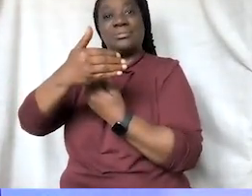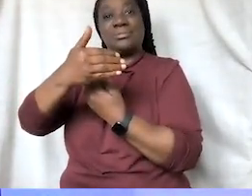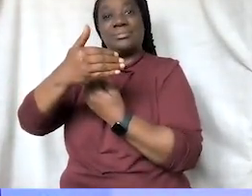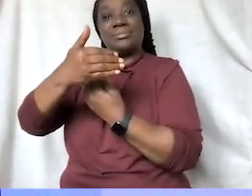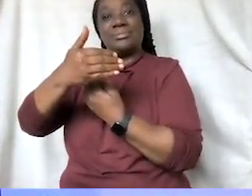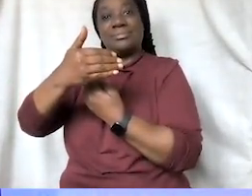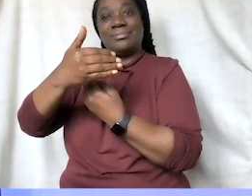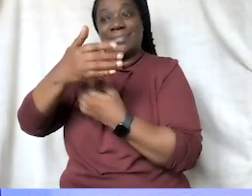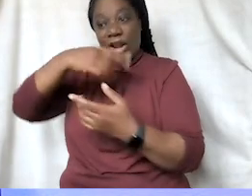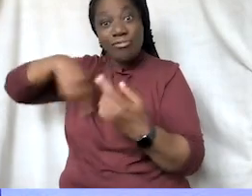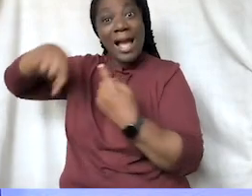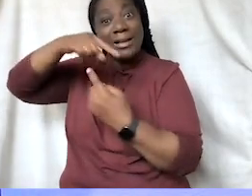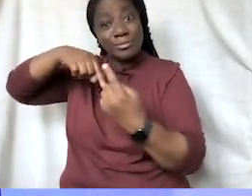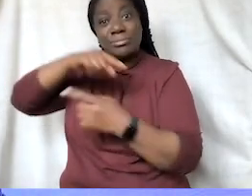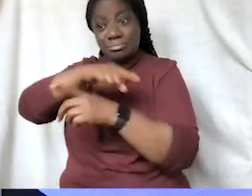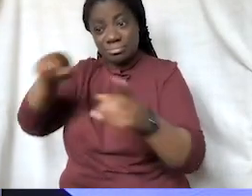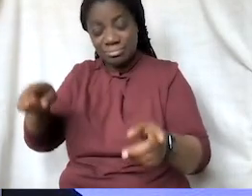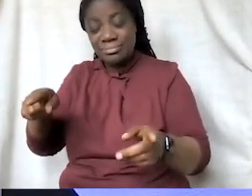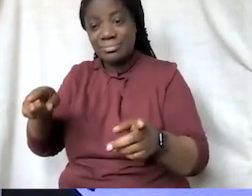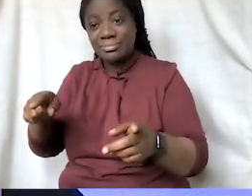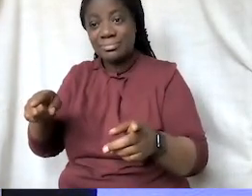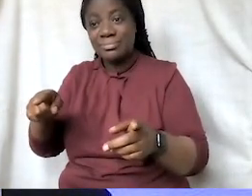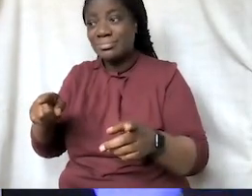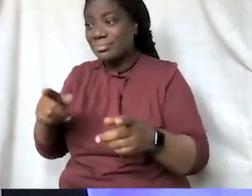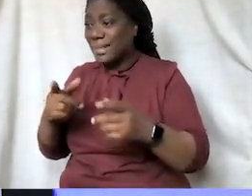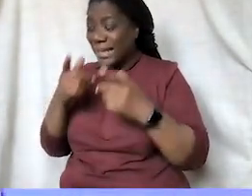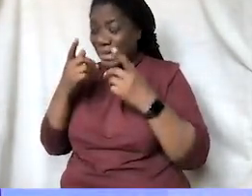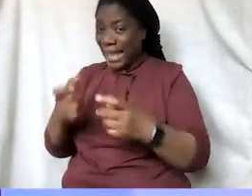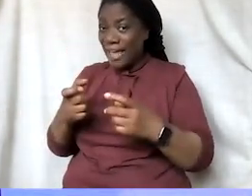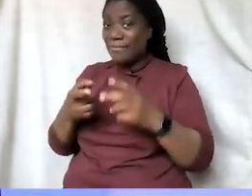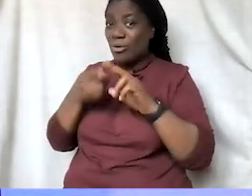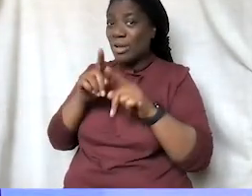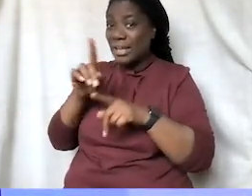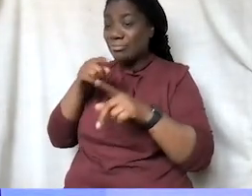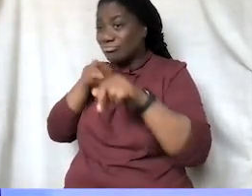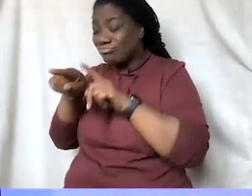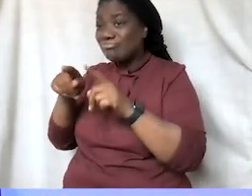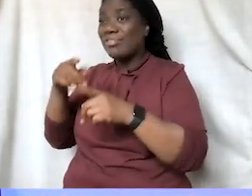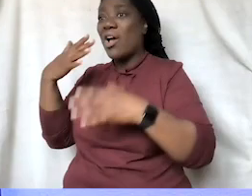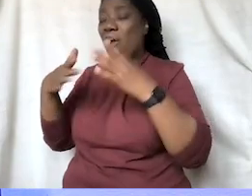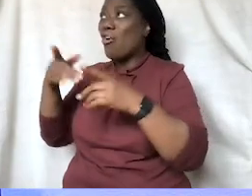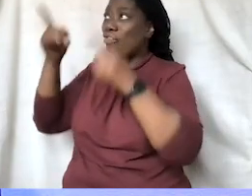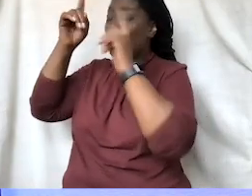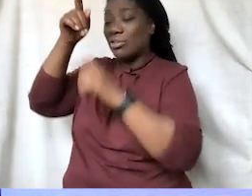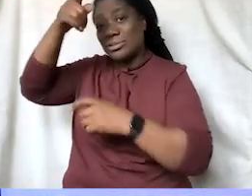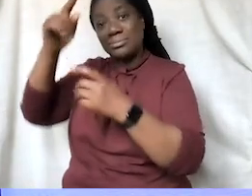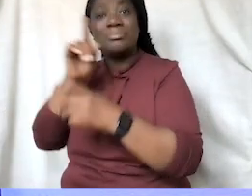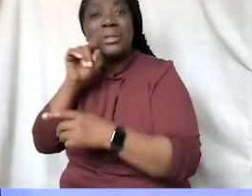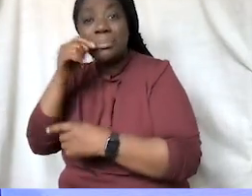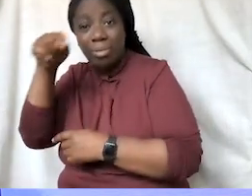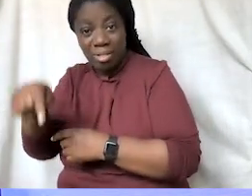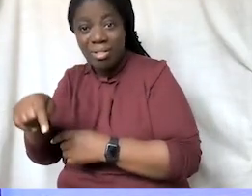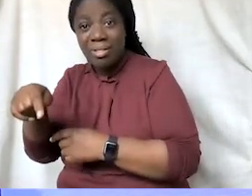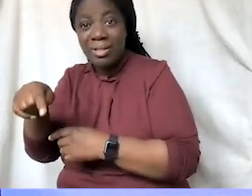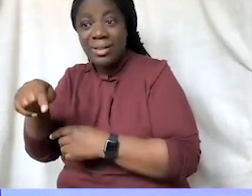with a praying man. If you touch a man of God or a woman of God who is praying, you better watch your